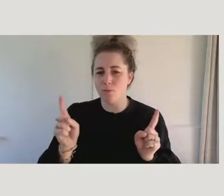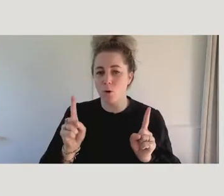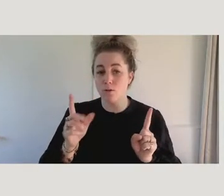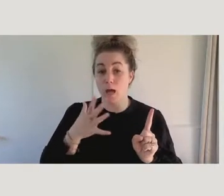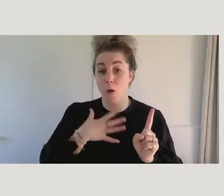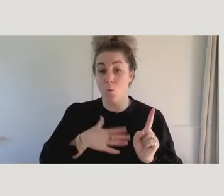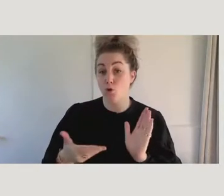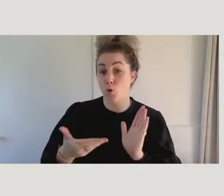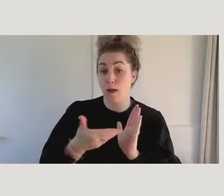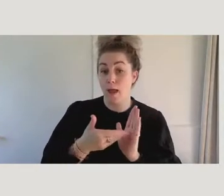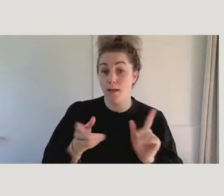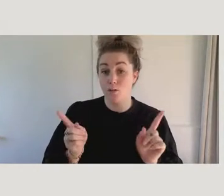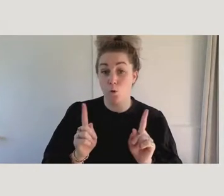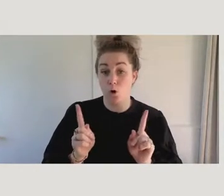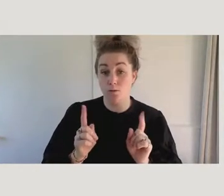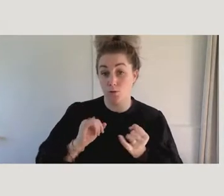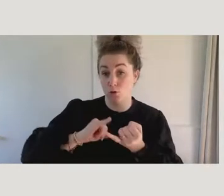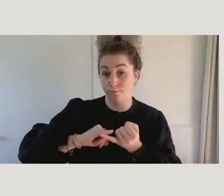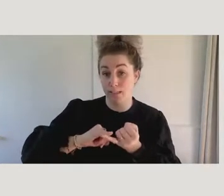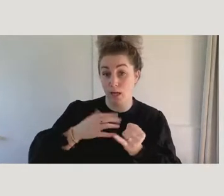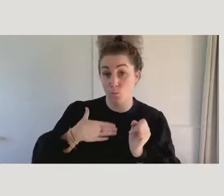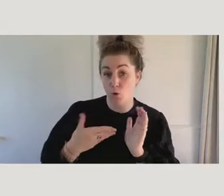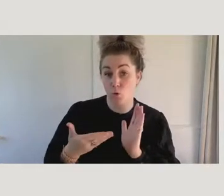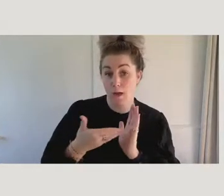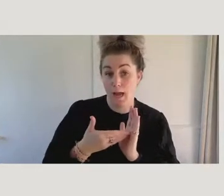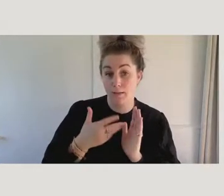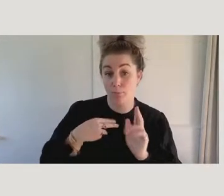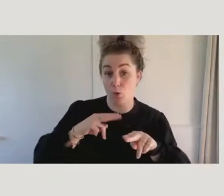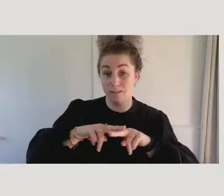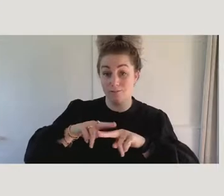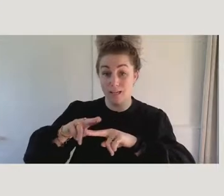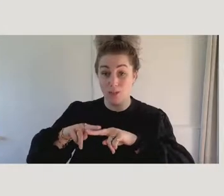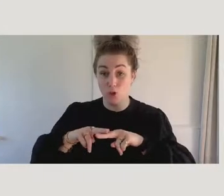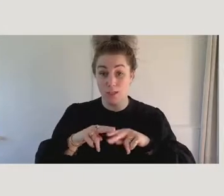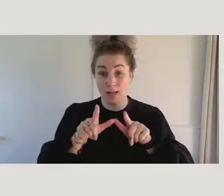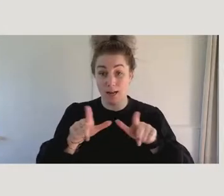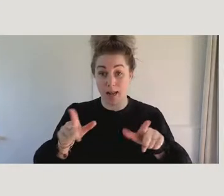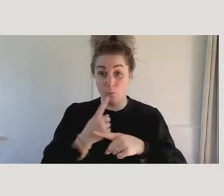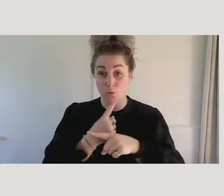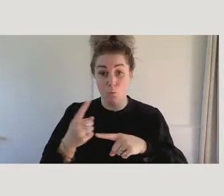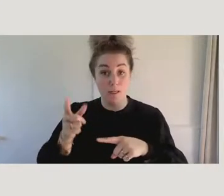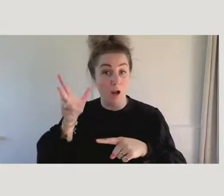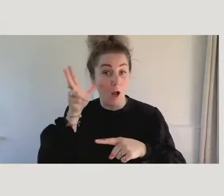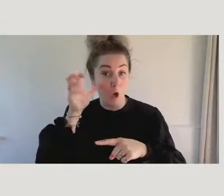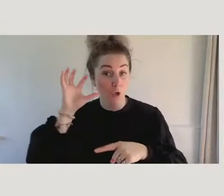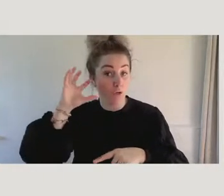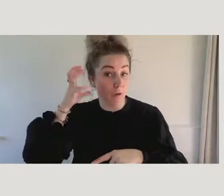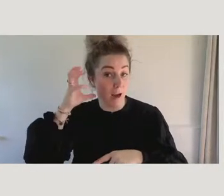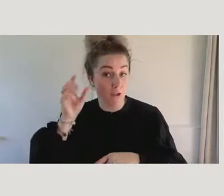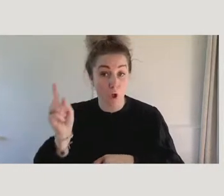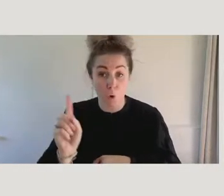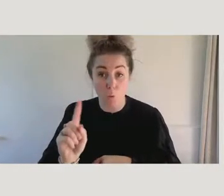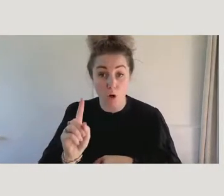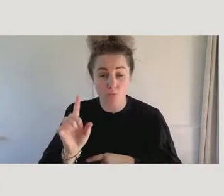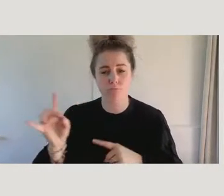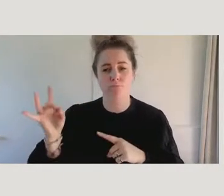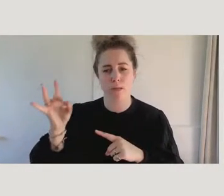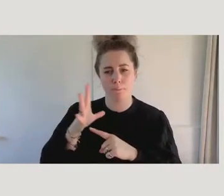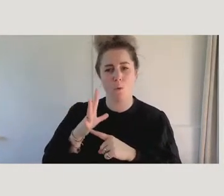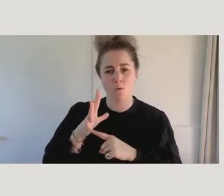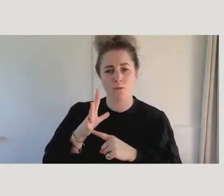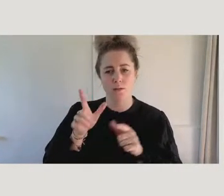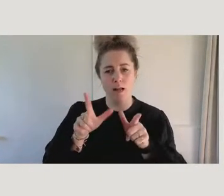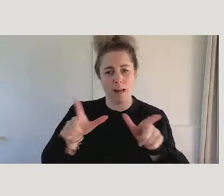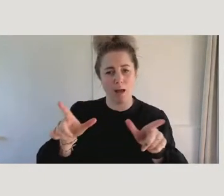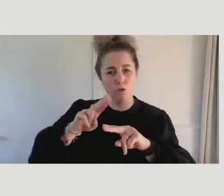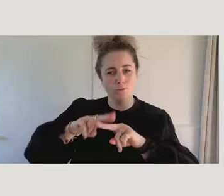to add to what Savita has said because in Fiji language week I was hearing on the radio about how important that language